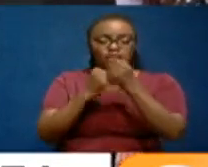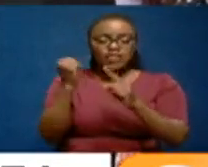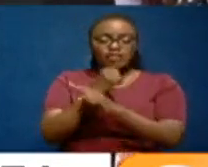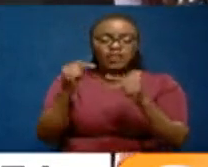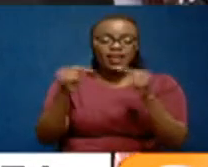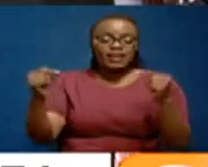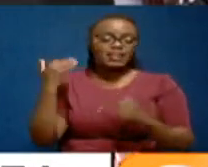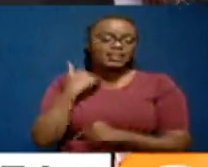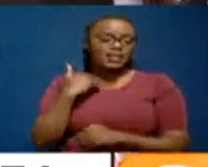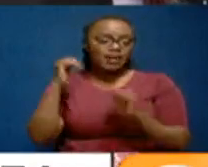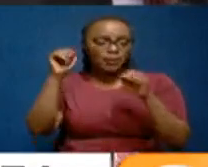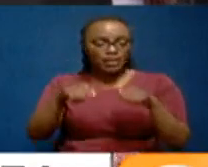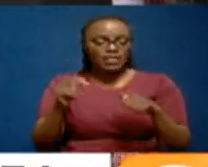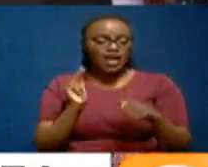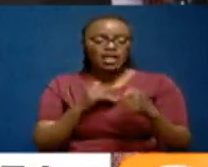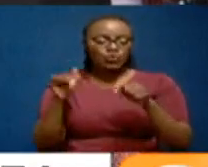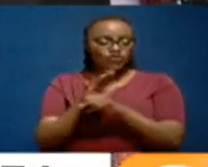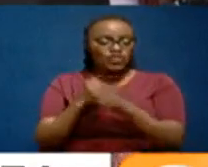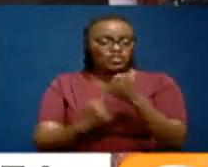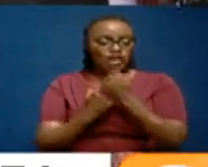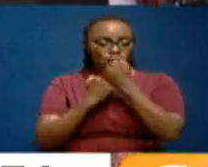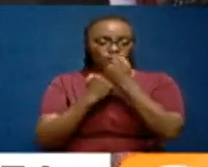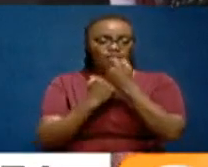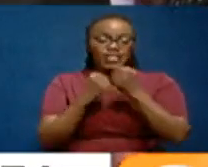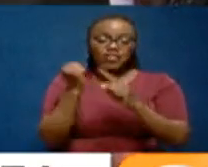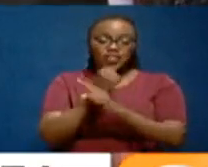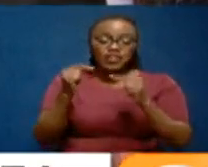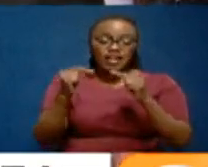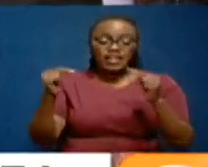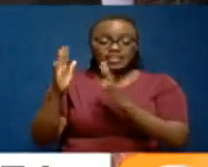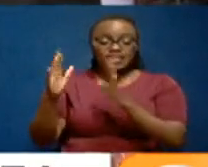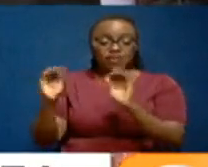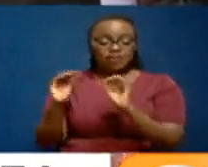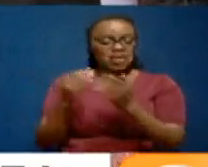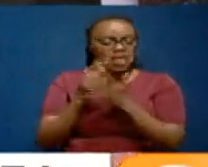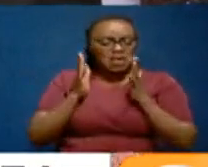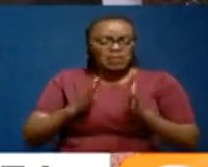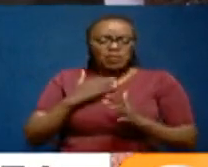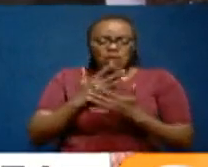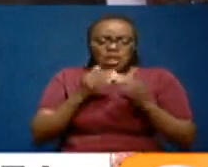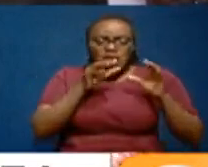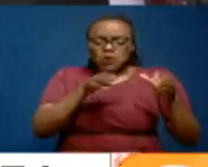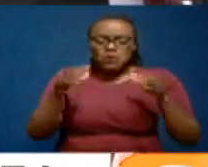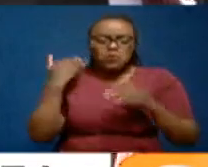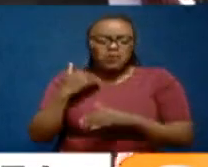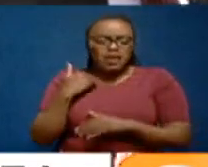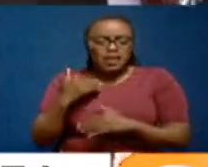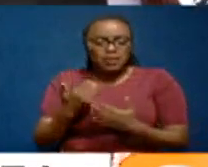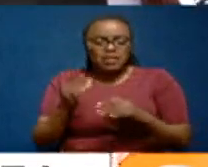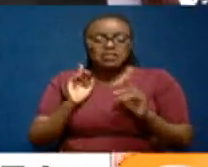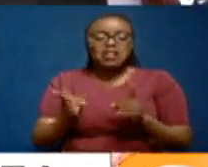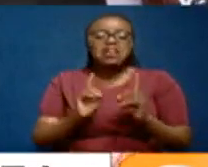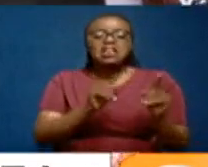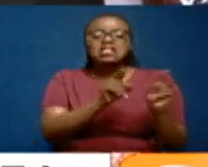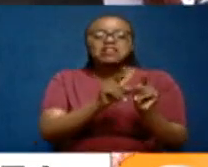against crime. We fully support, you know, the fight against insecurity. No one wants any group of criminals running